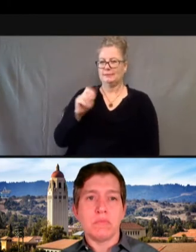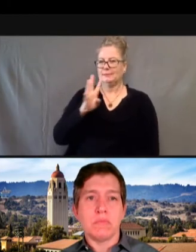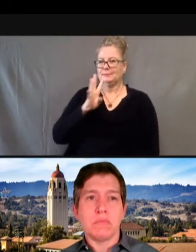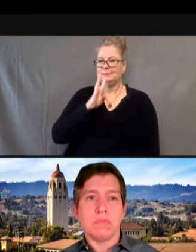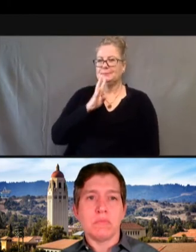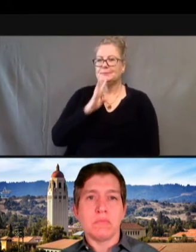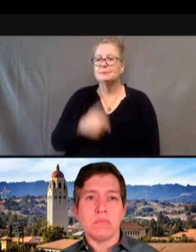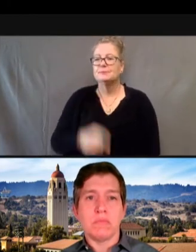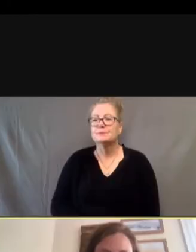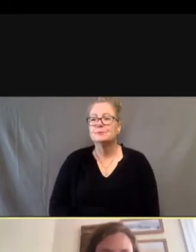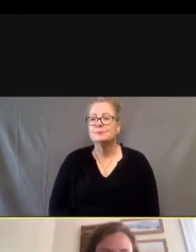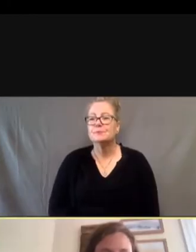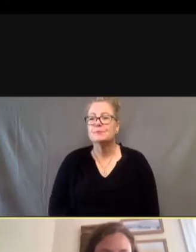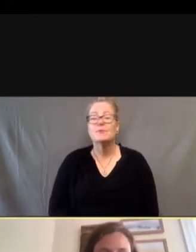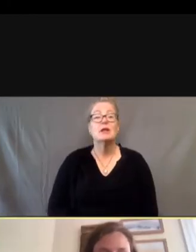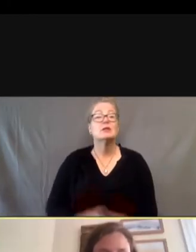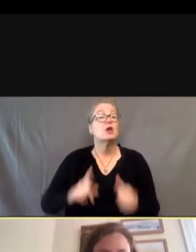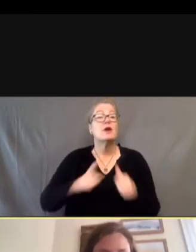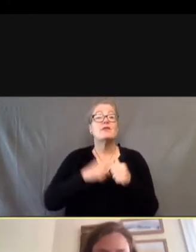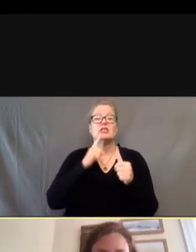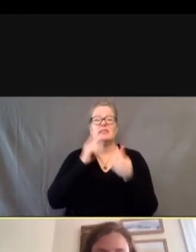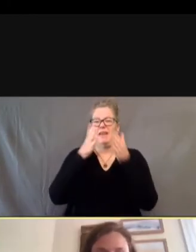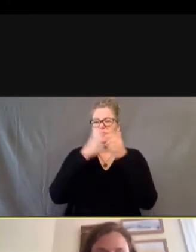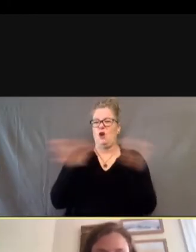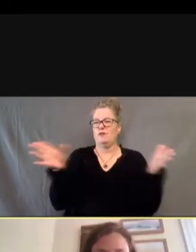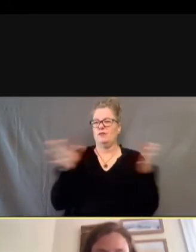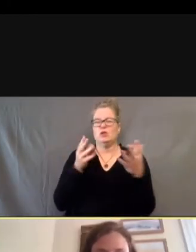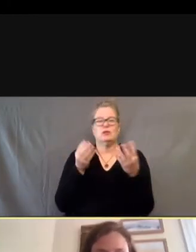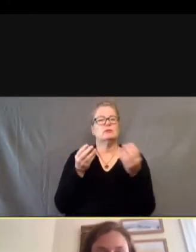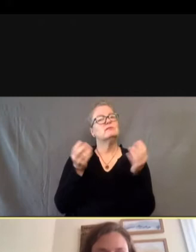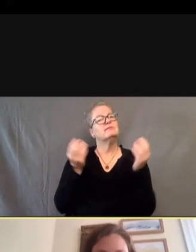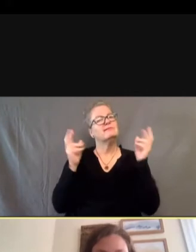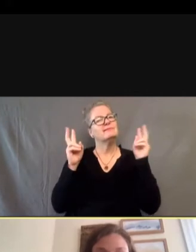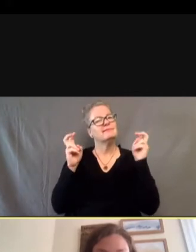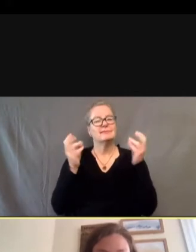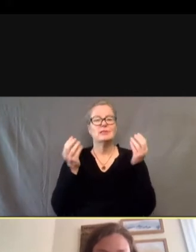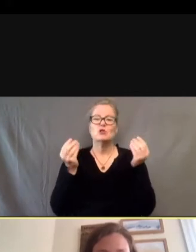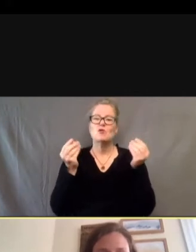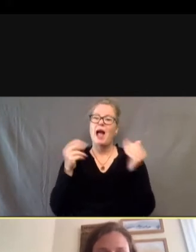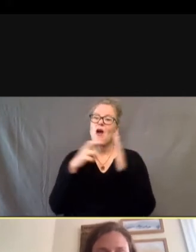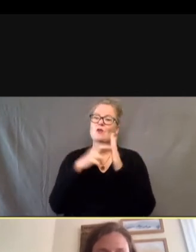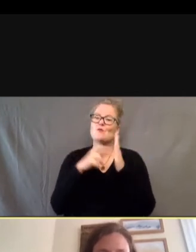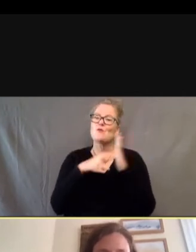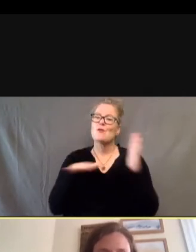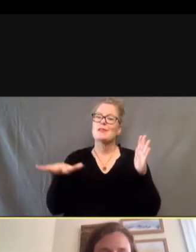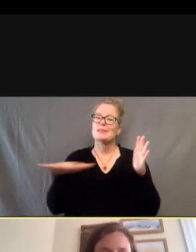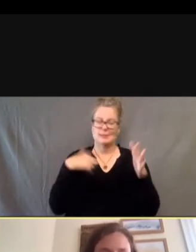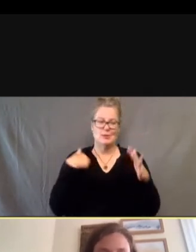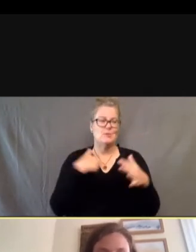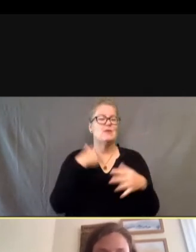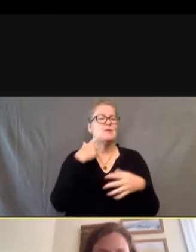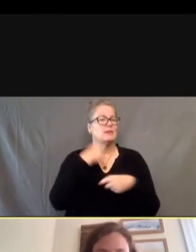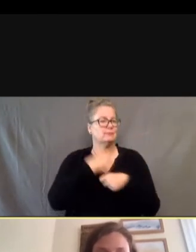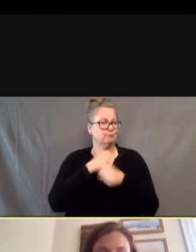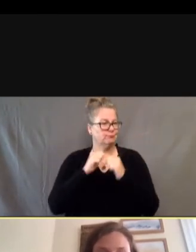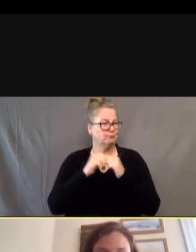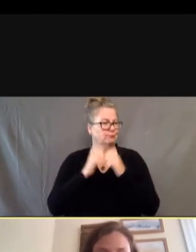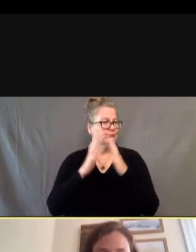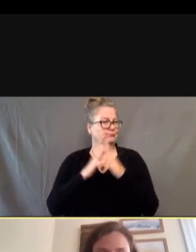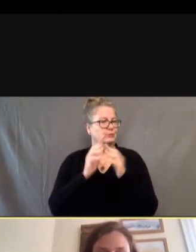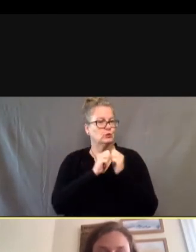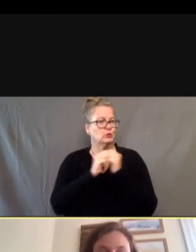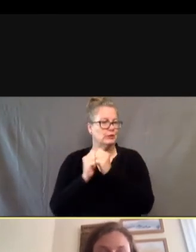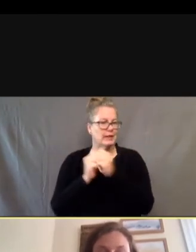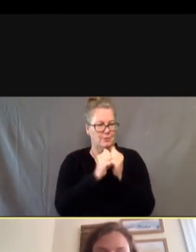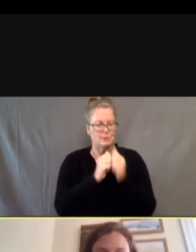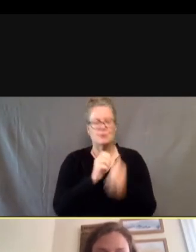an overview of two things. First, the ground rules for the space that we're going to create together, and also just a consensus